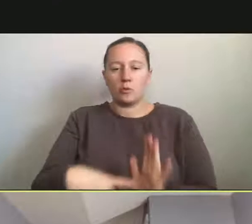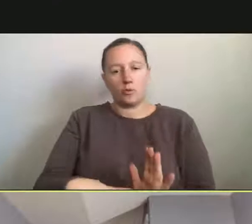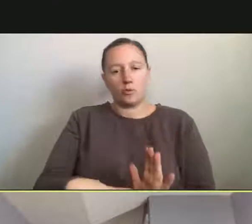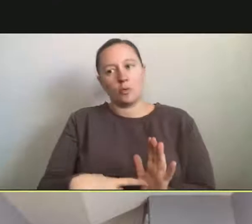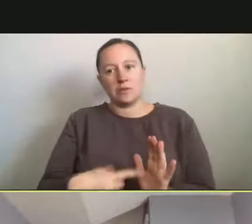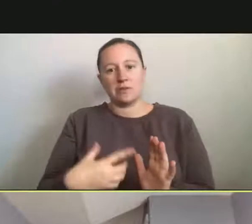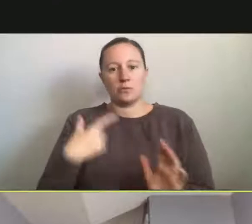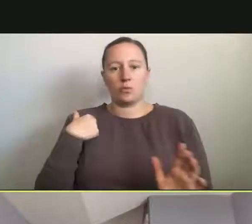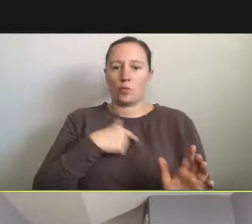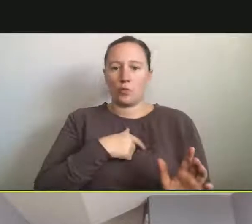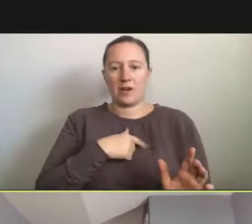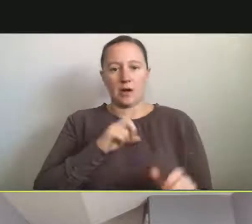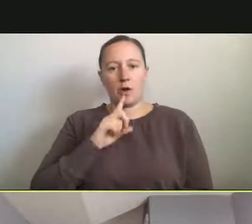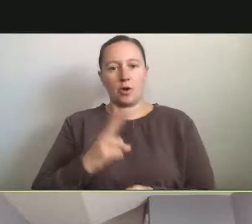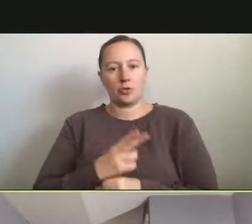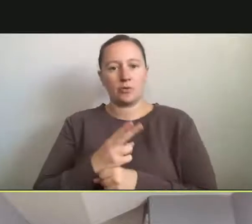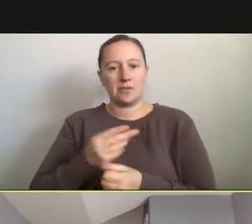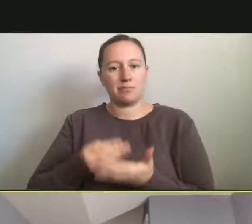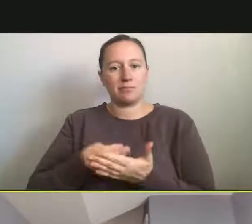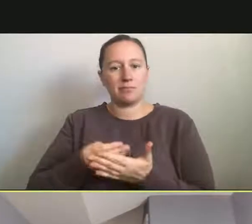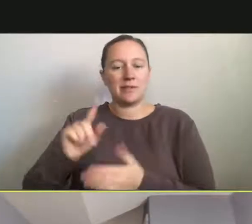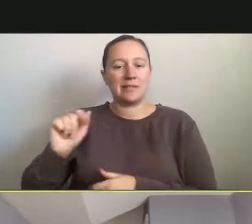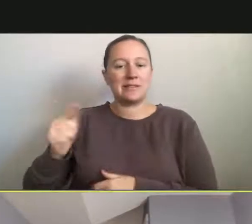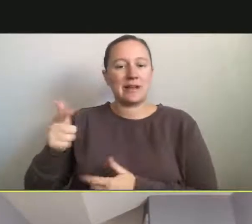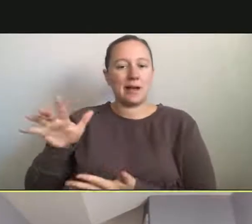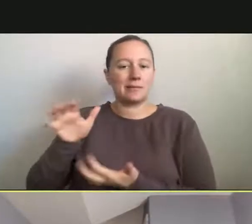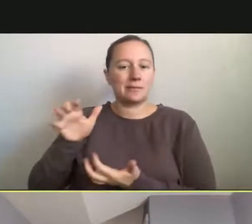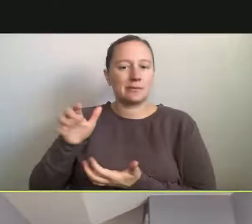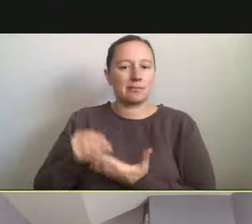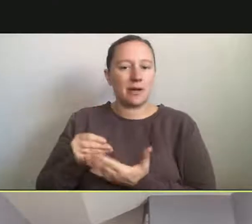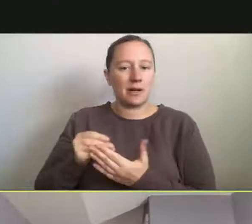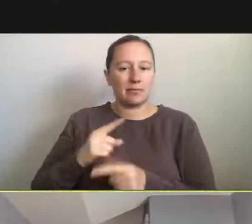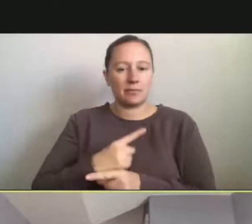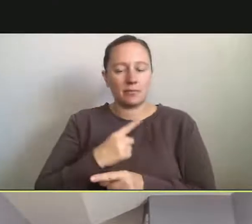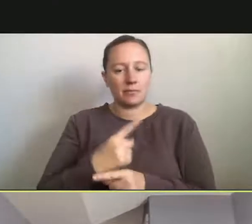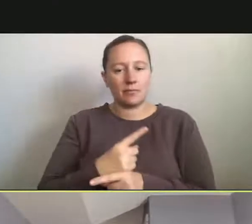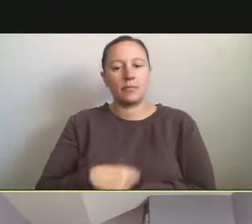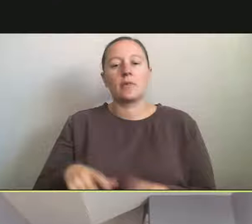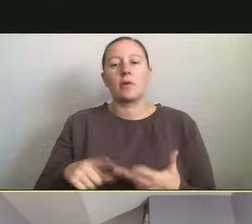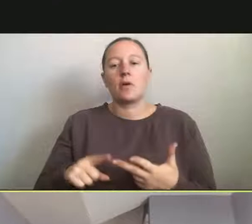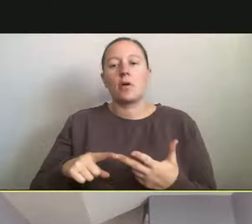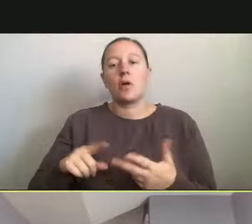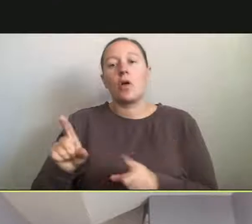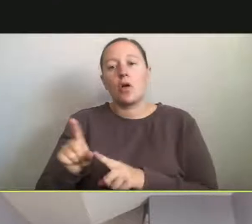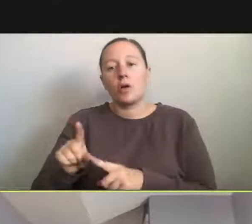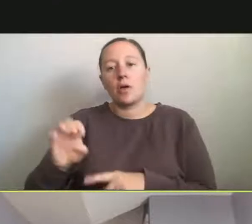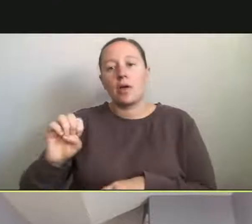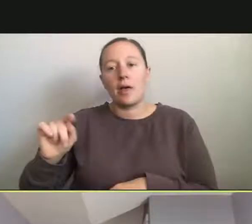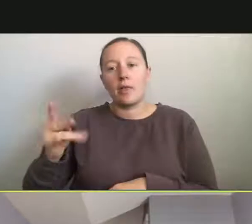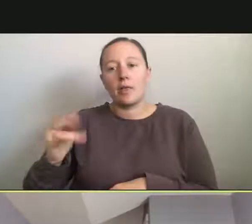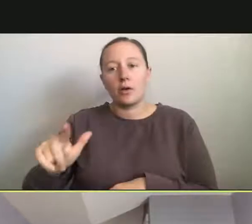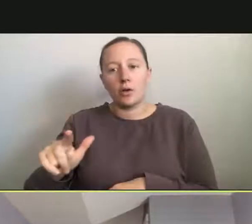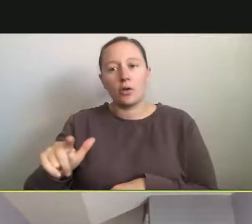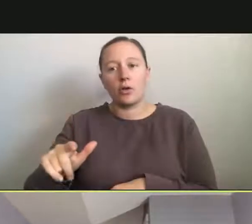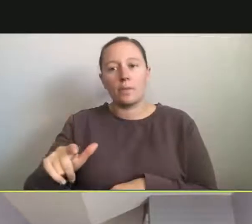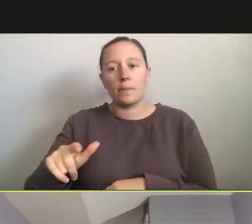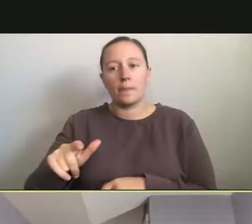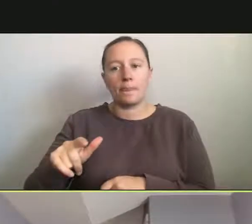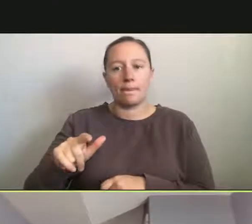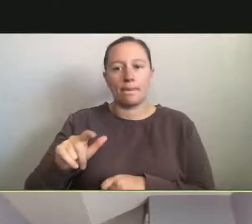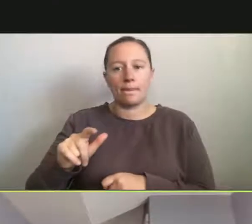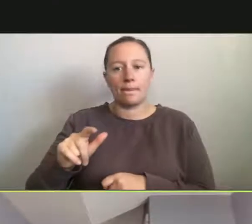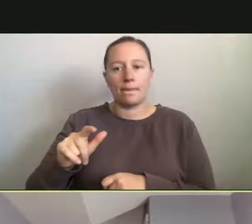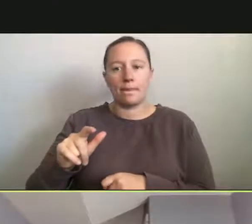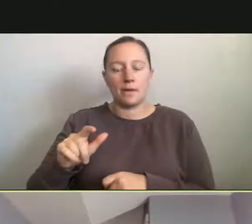over taxpayer funds. There's also, I think, an ethical argument that responsible data sharing helps to maximize research